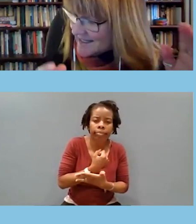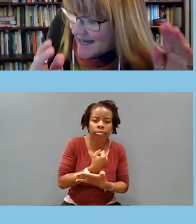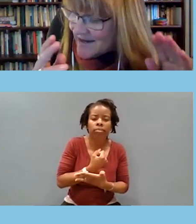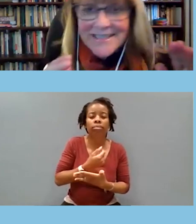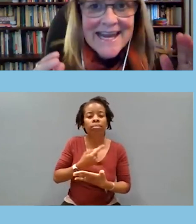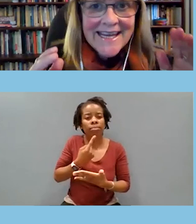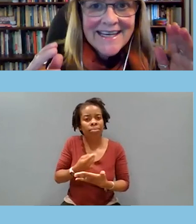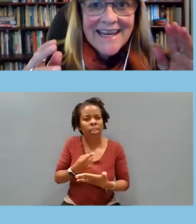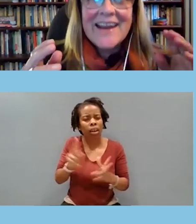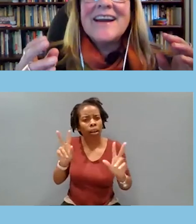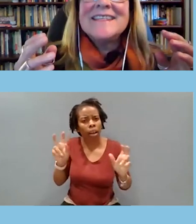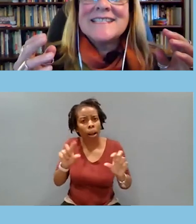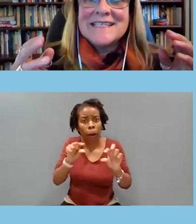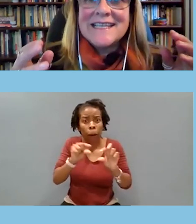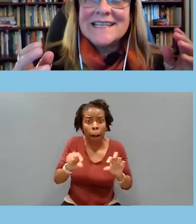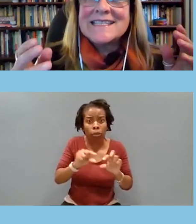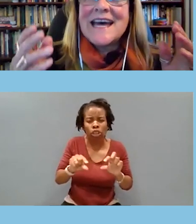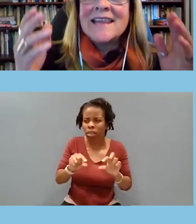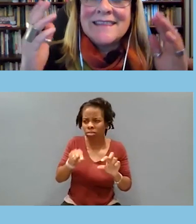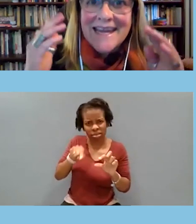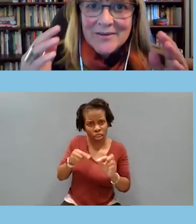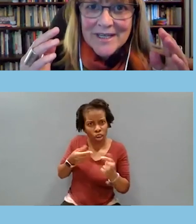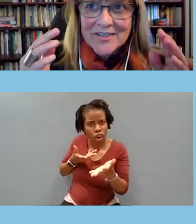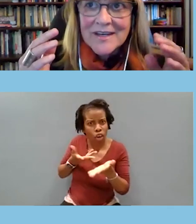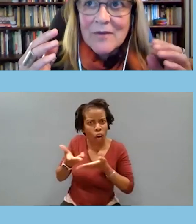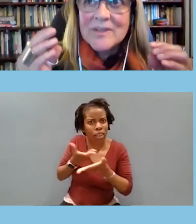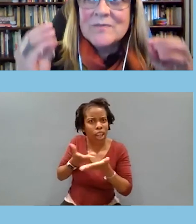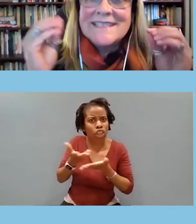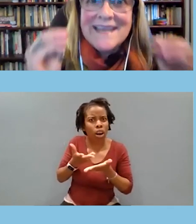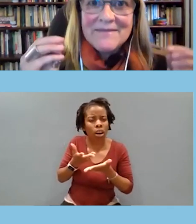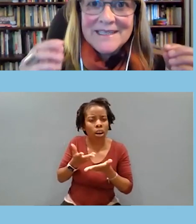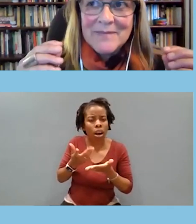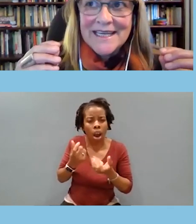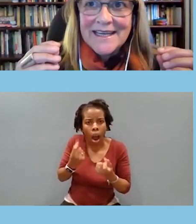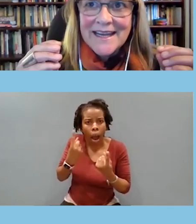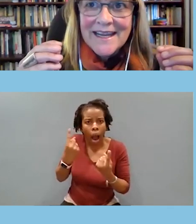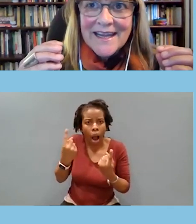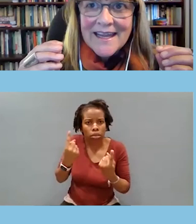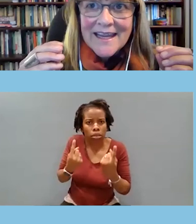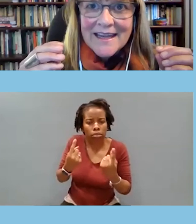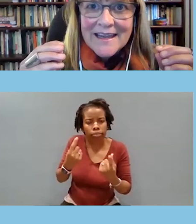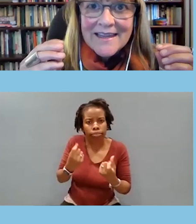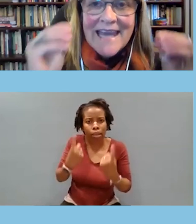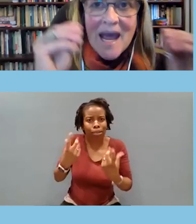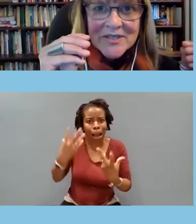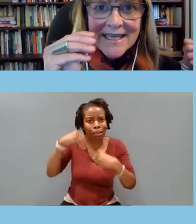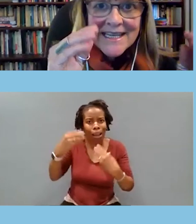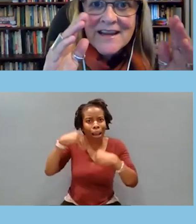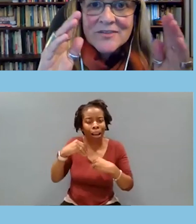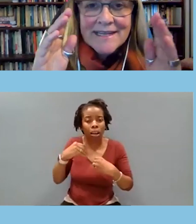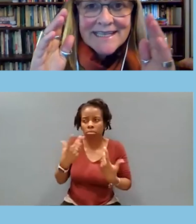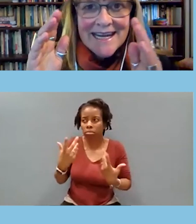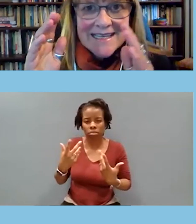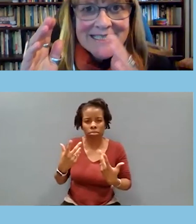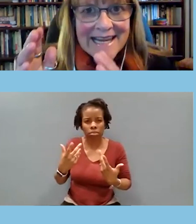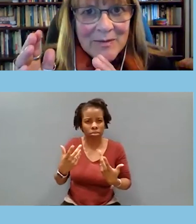conversation, it's an understanding, and I got the sense that it's a language, which would definitely mean the captioning is